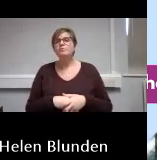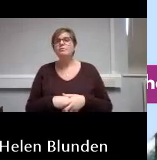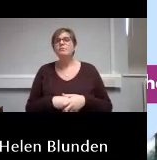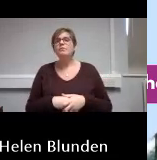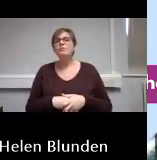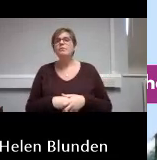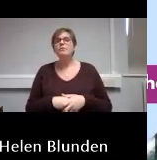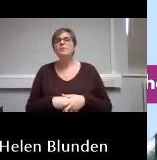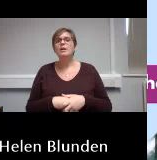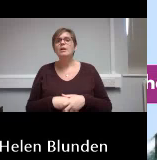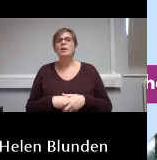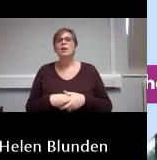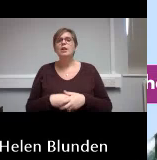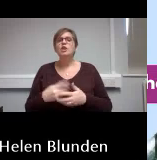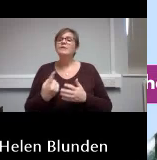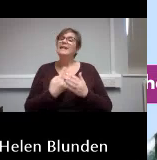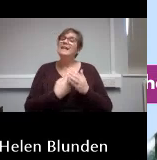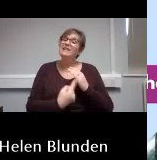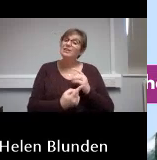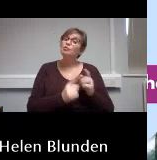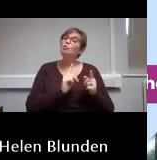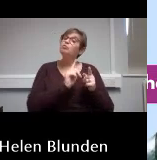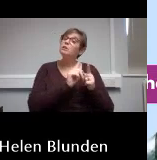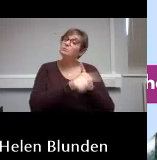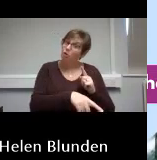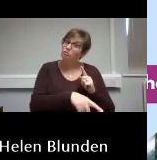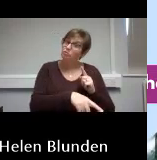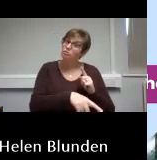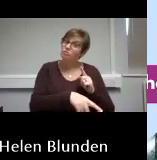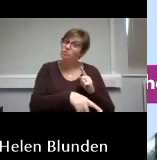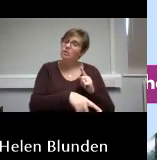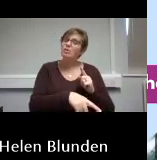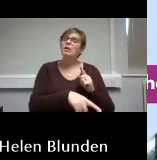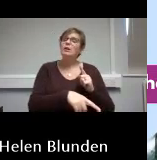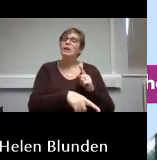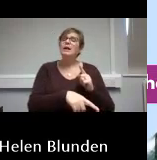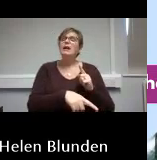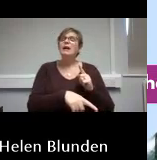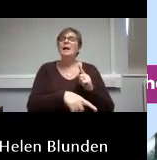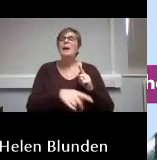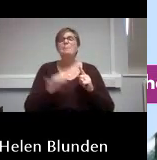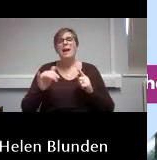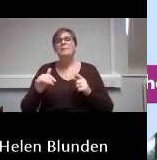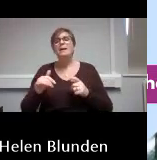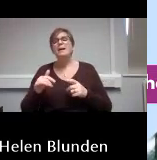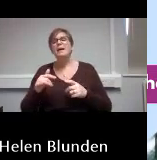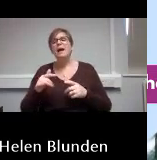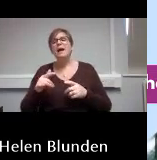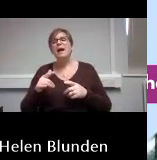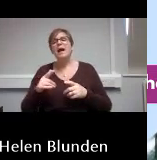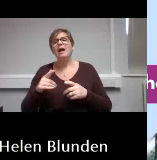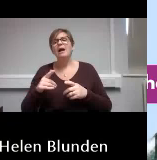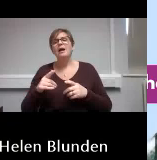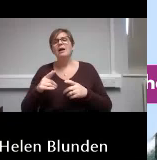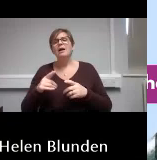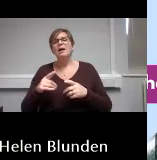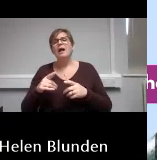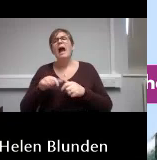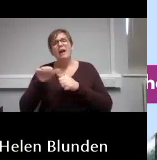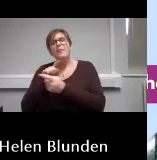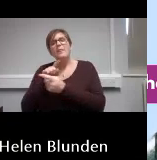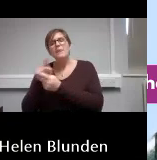an individual response, following the meeting, there'll be kind of the post-meeting notes, slides and whatnot,